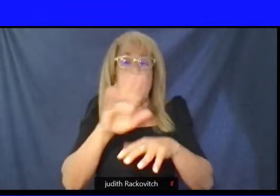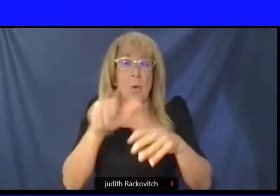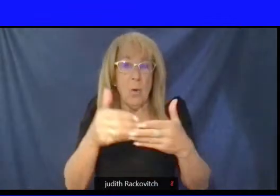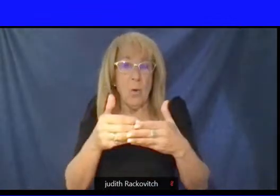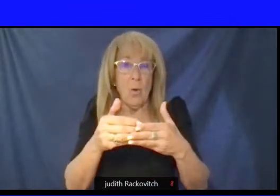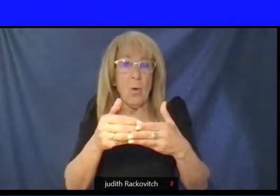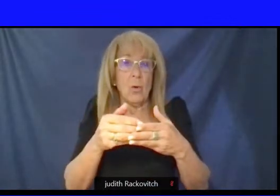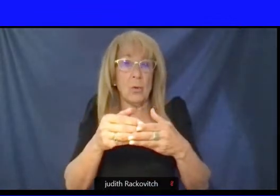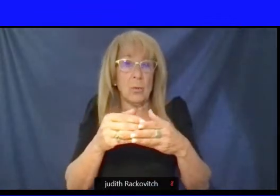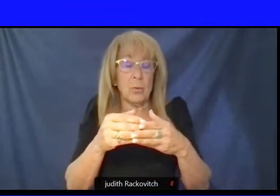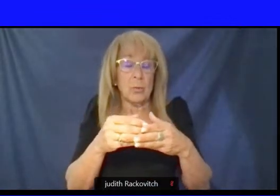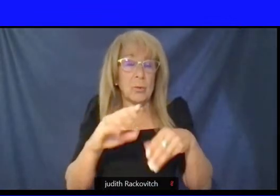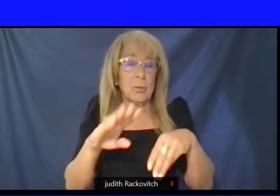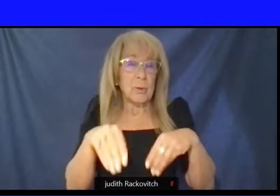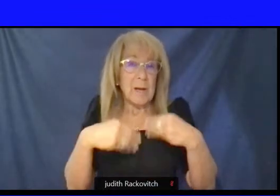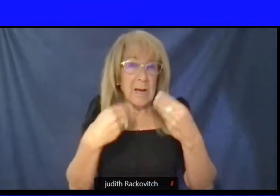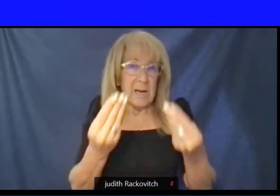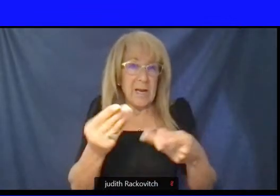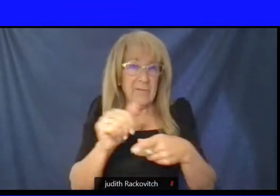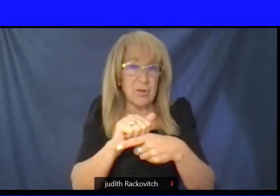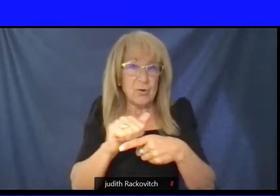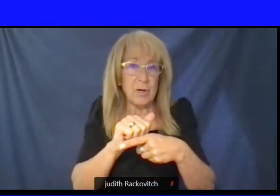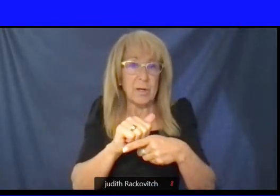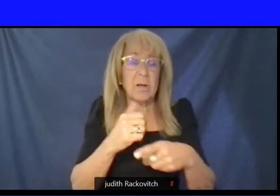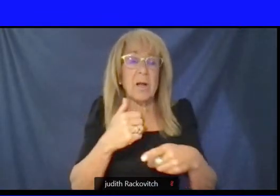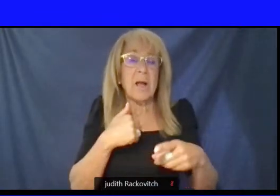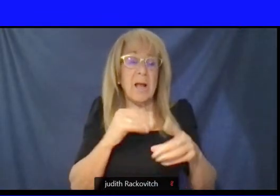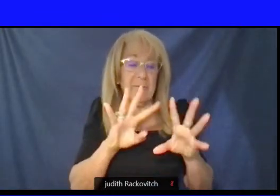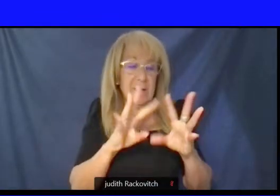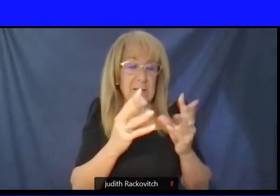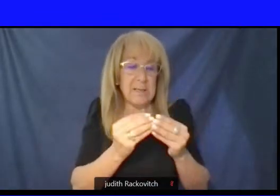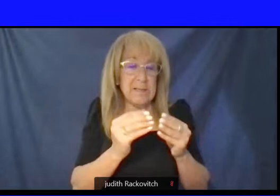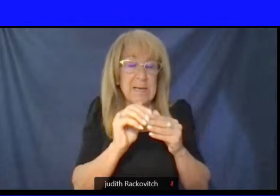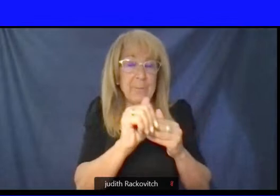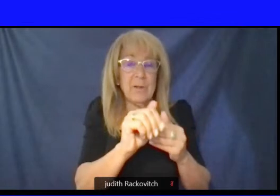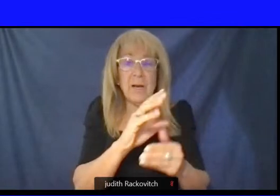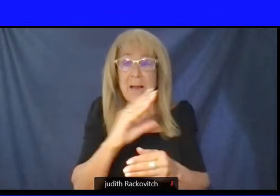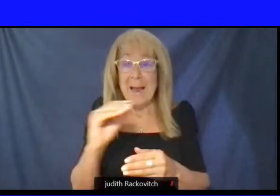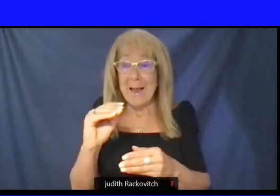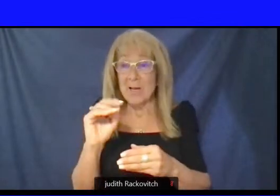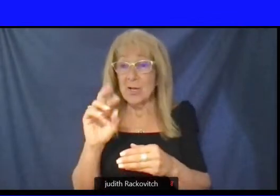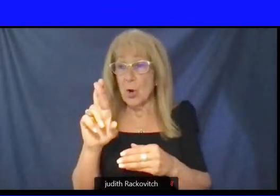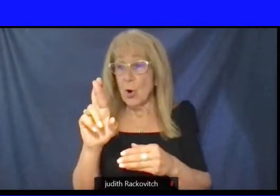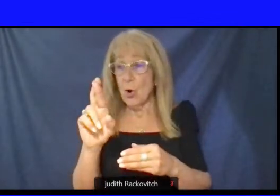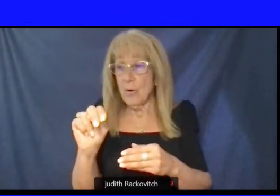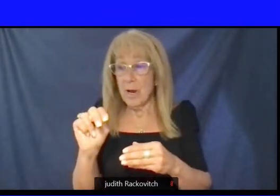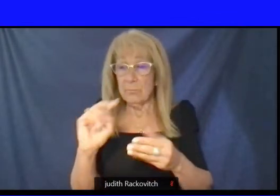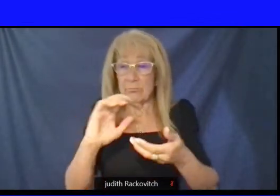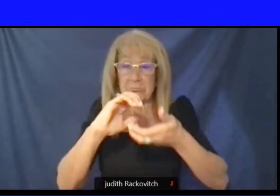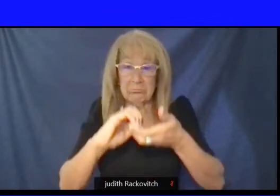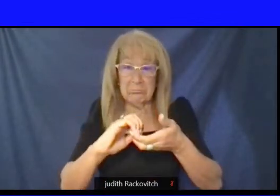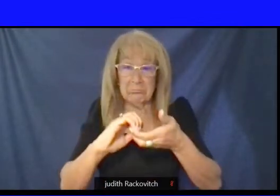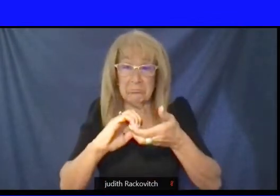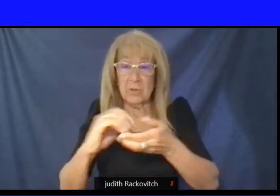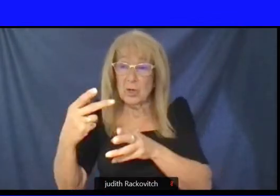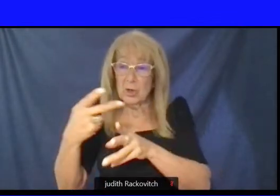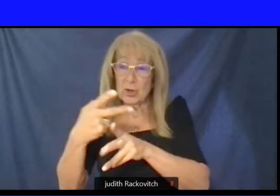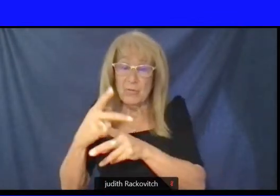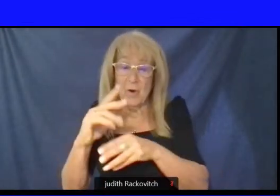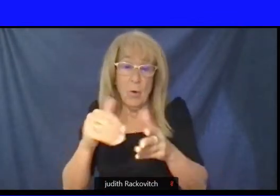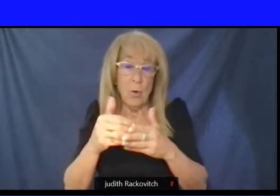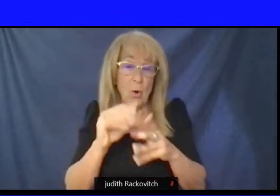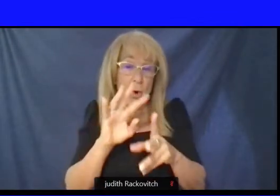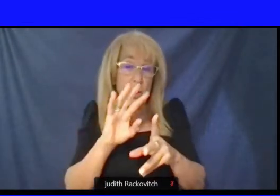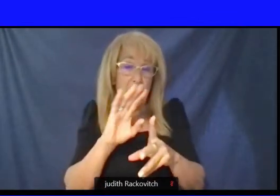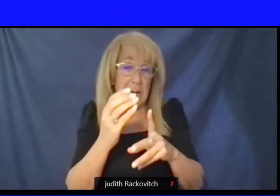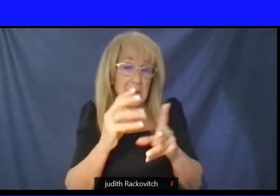then let's move on actually to our reports. Dr. Barron, actually, I think you're giving the Chief Medical Officer report. Yes,